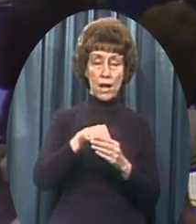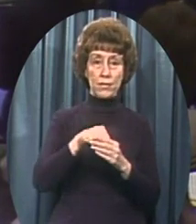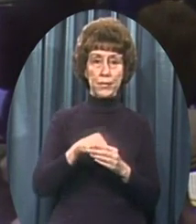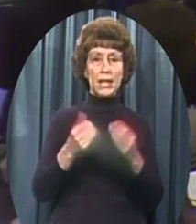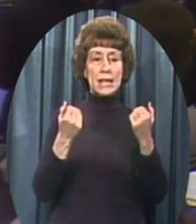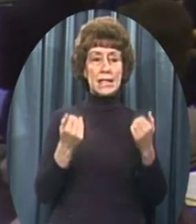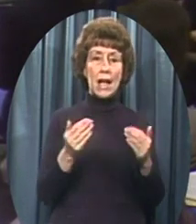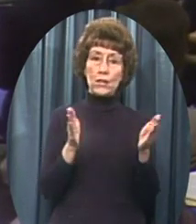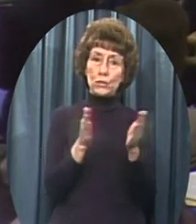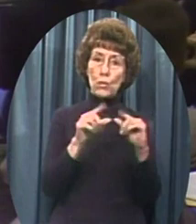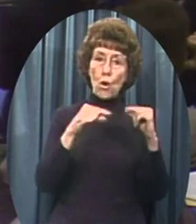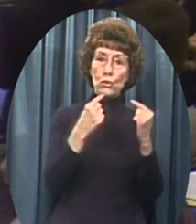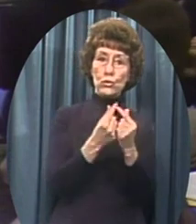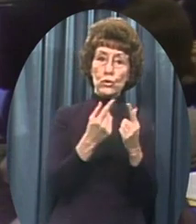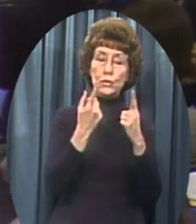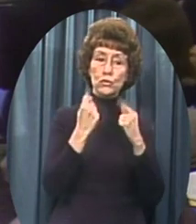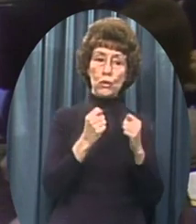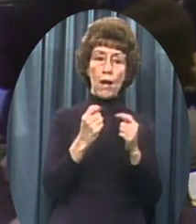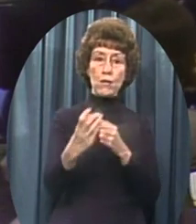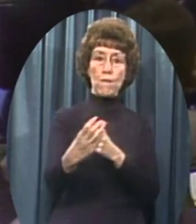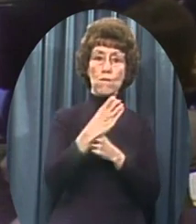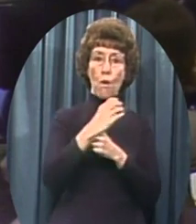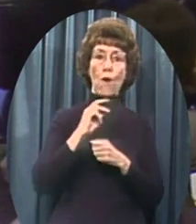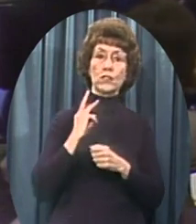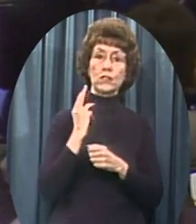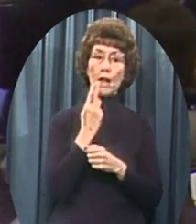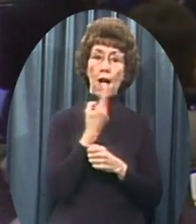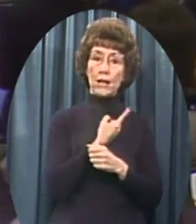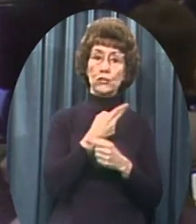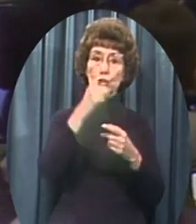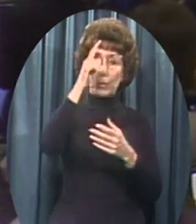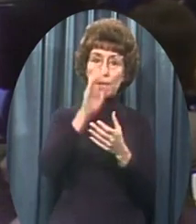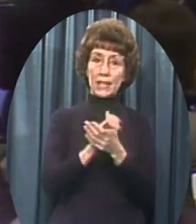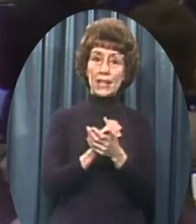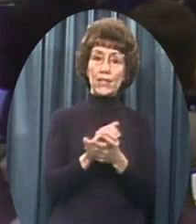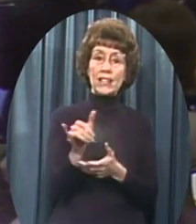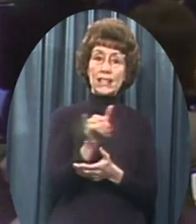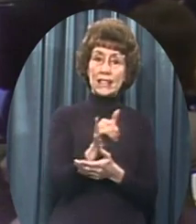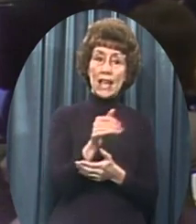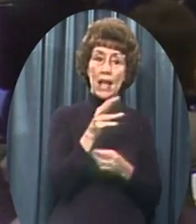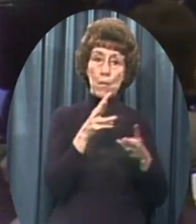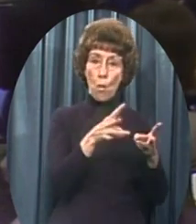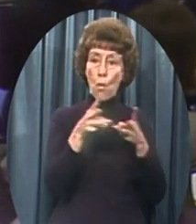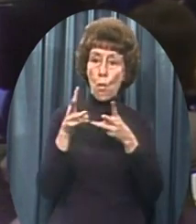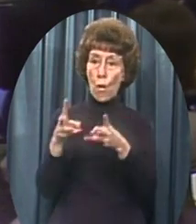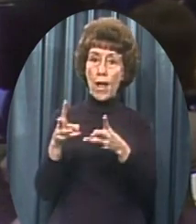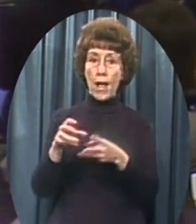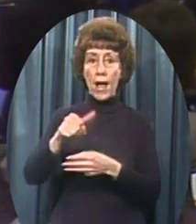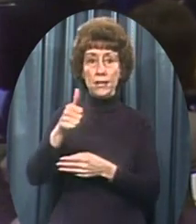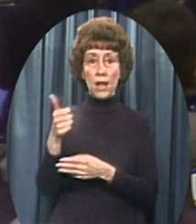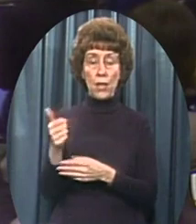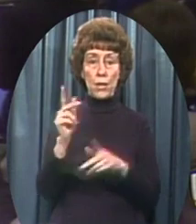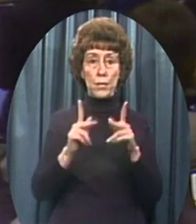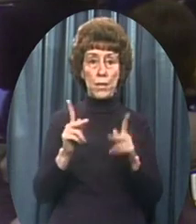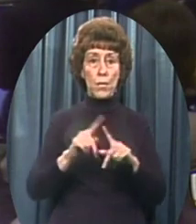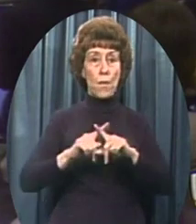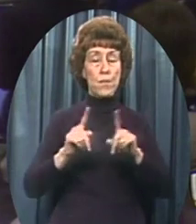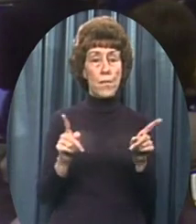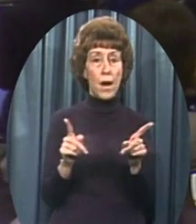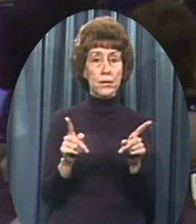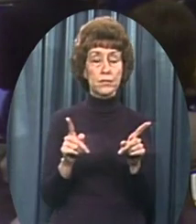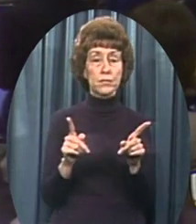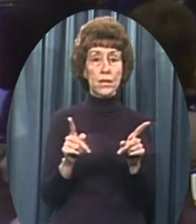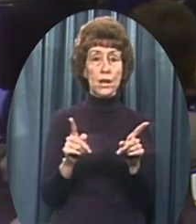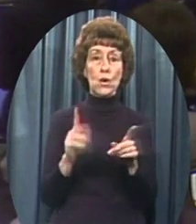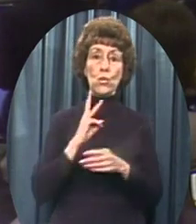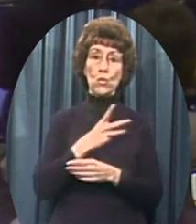majority, thinking in frustration that we don't count, have sat back and allowed them to do it. We're to blame. We don't blame anybody but us.